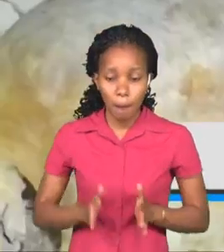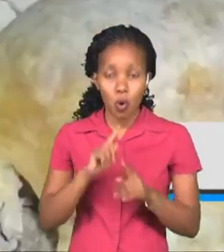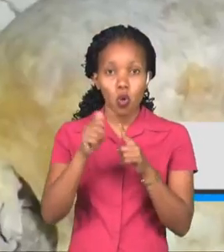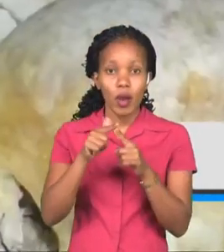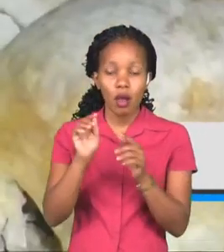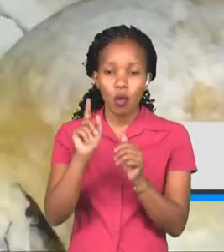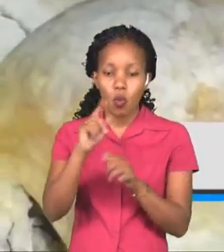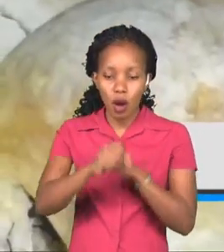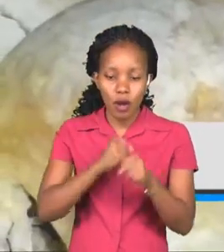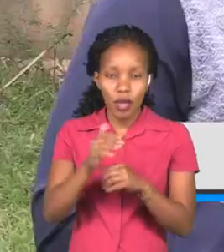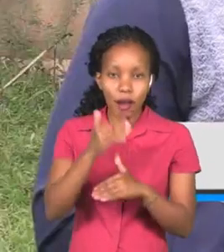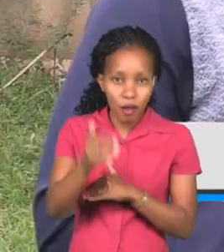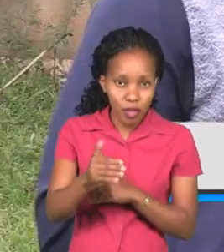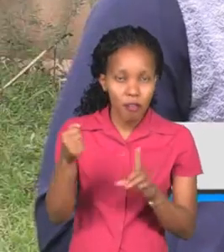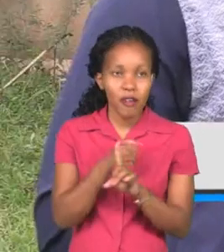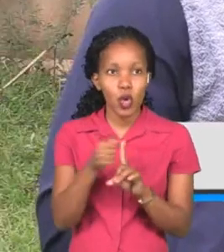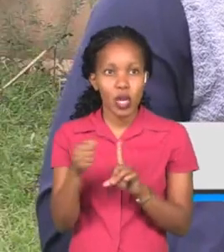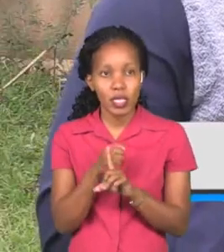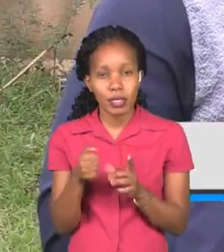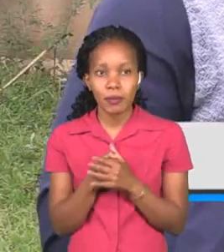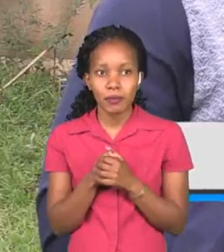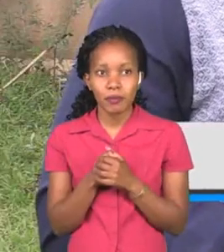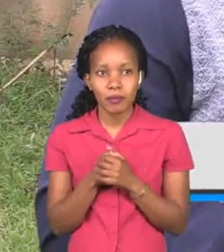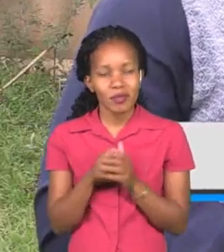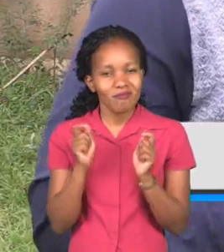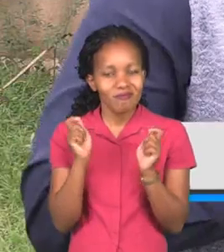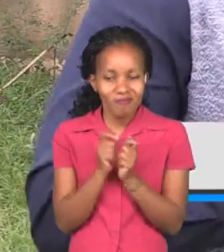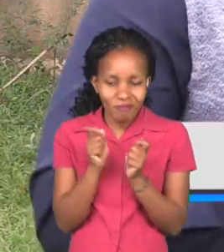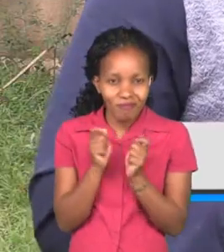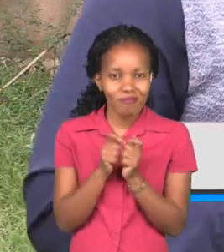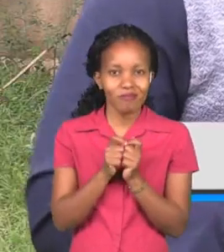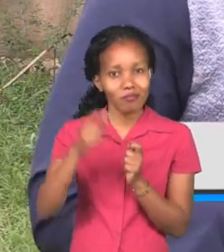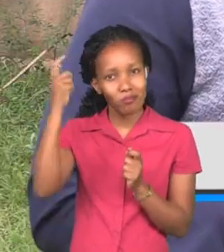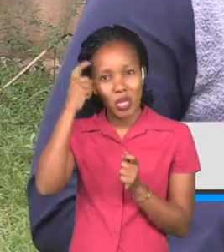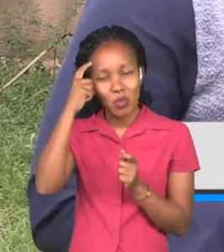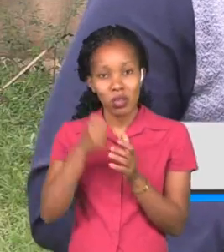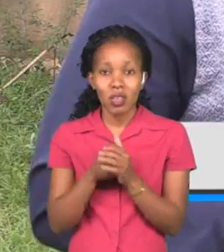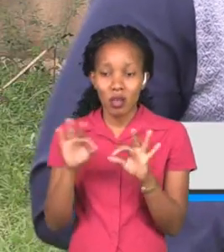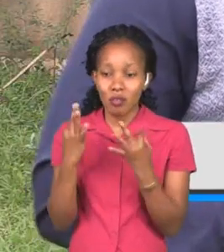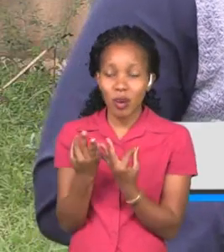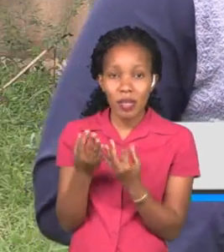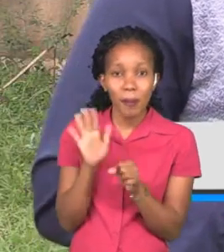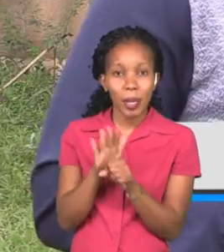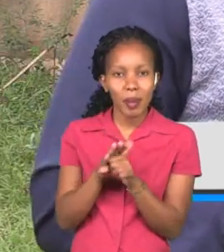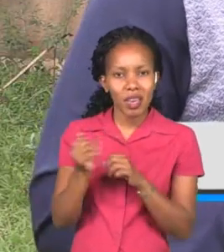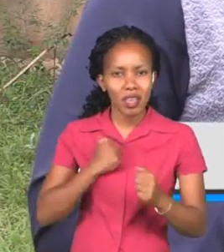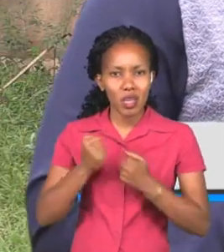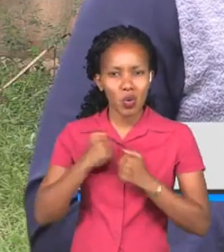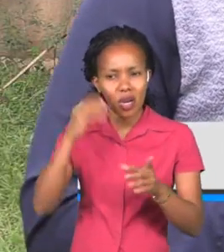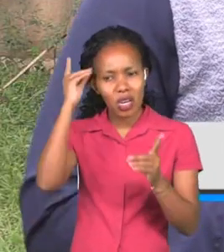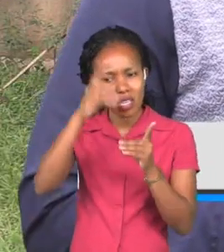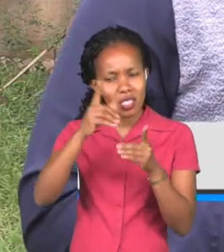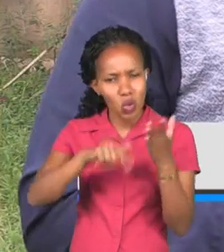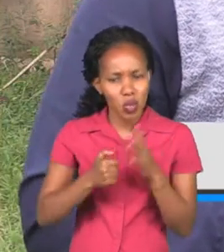year after the slaughter. You know, it's a painful memory that a lot of families in Rwanda decide, you